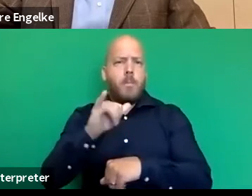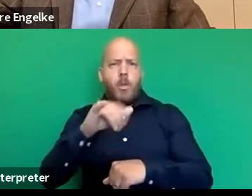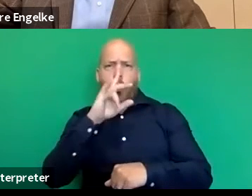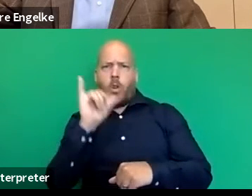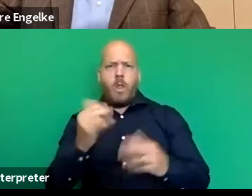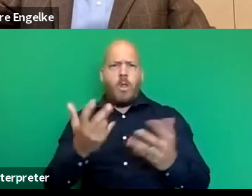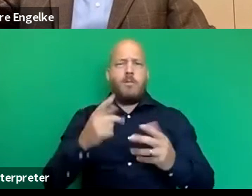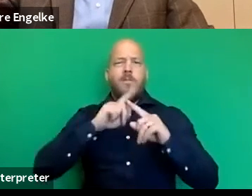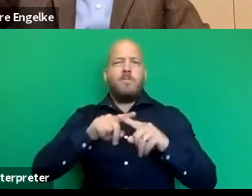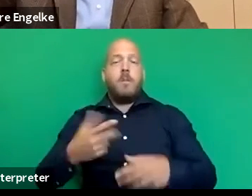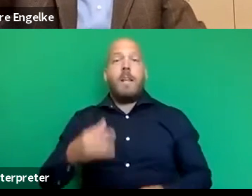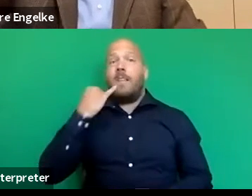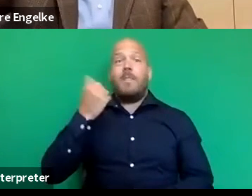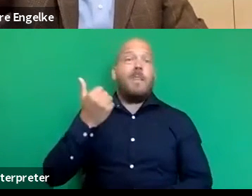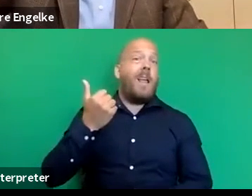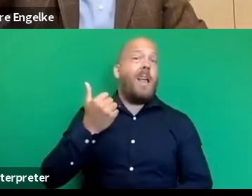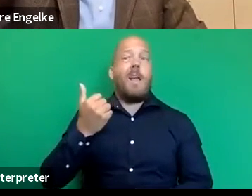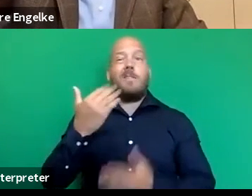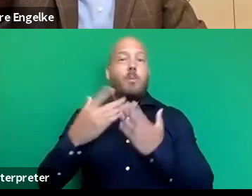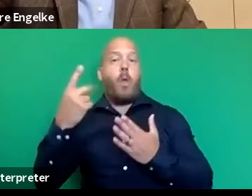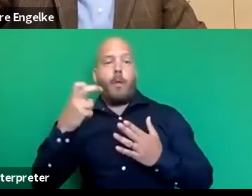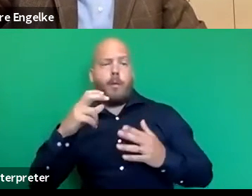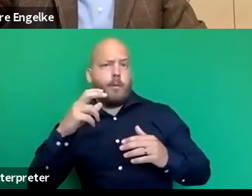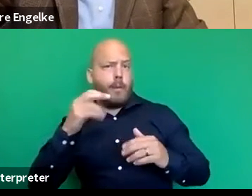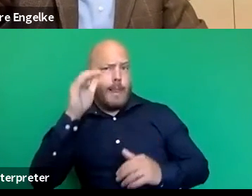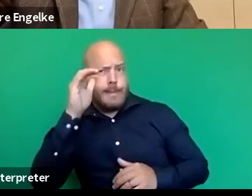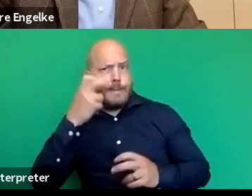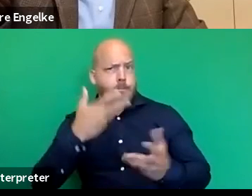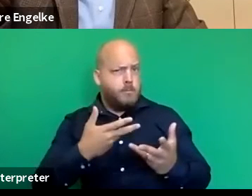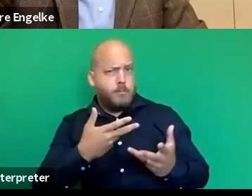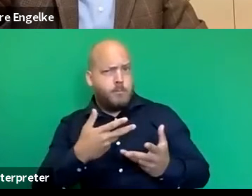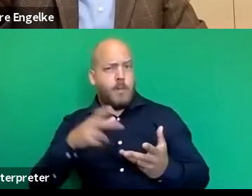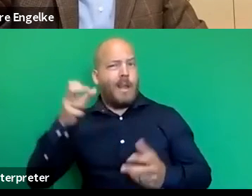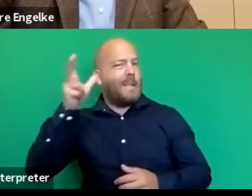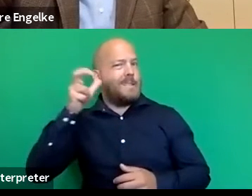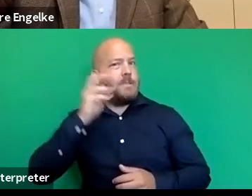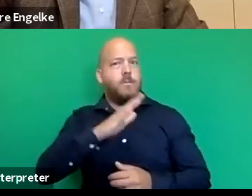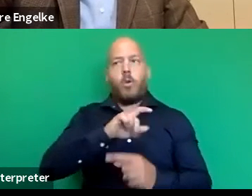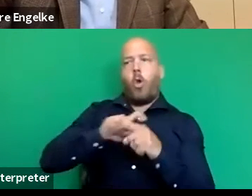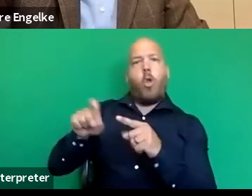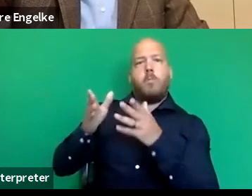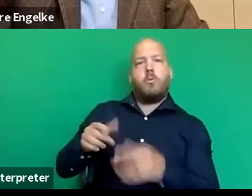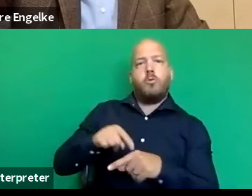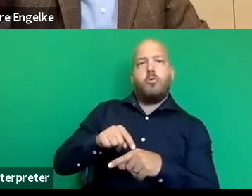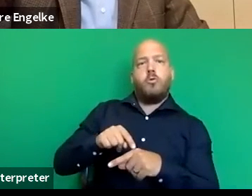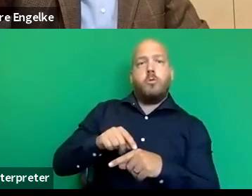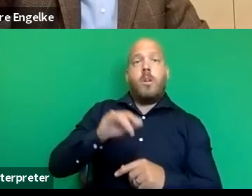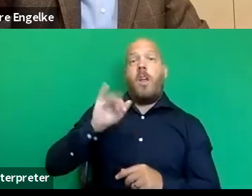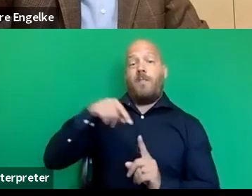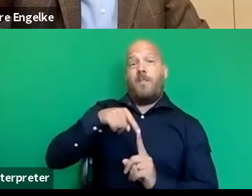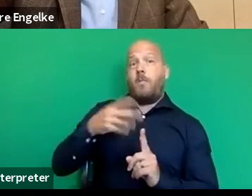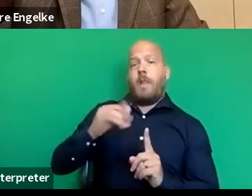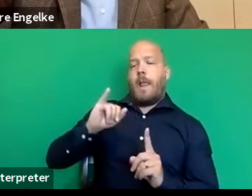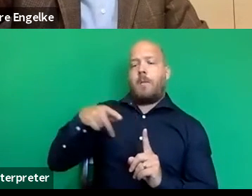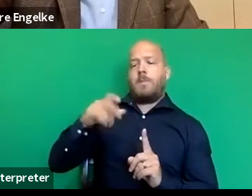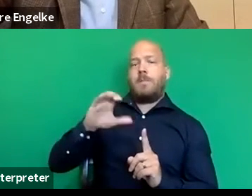to the calling partner of the IP-CTS user, and they're revoicing into an ASR